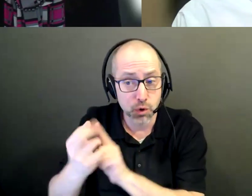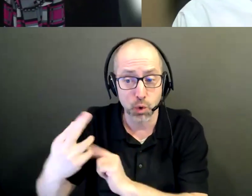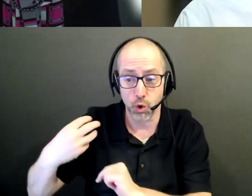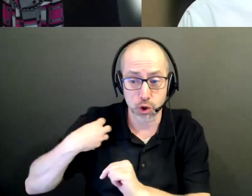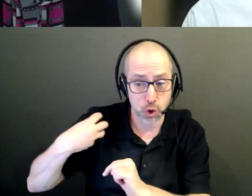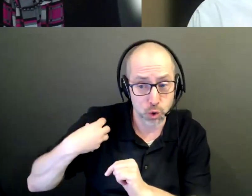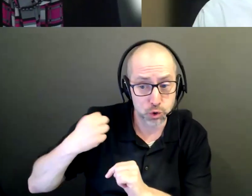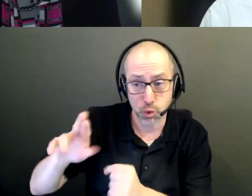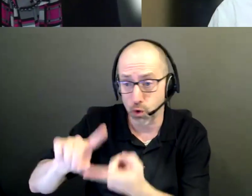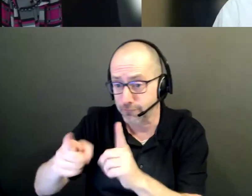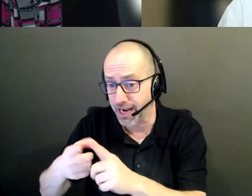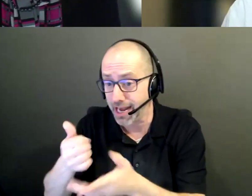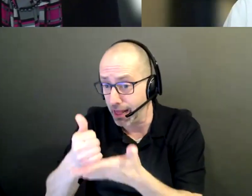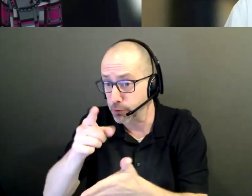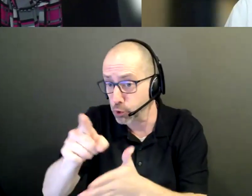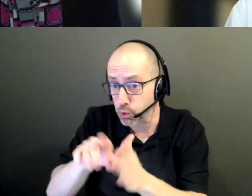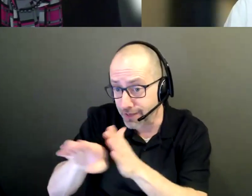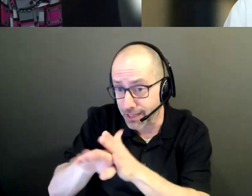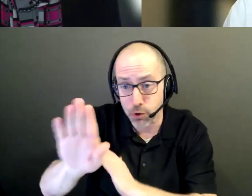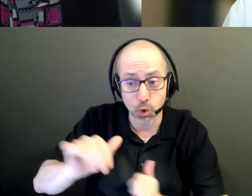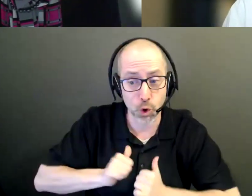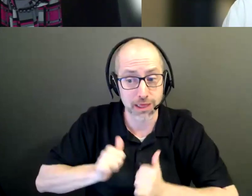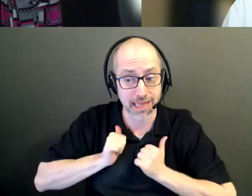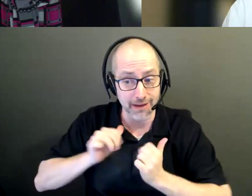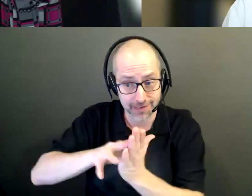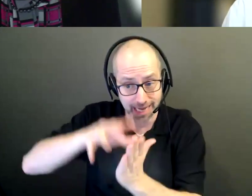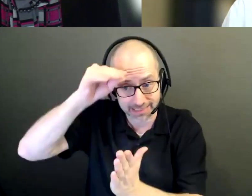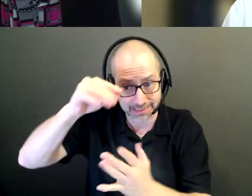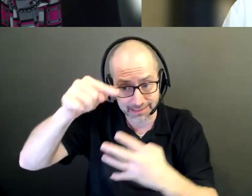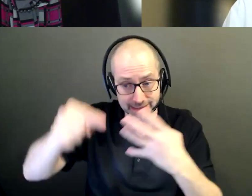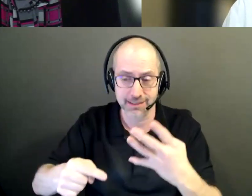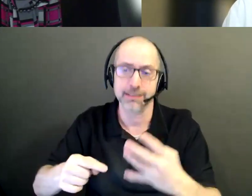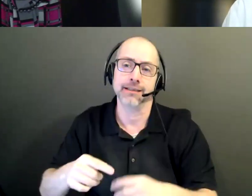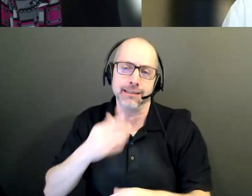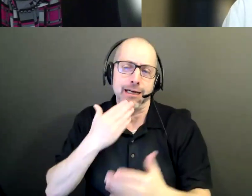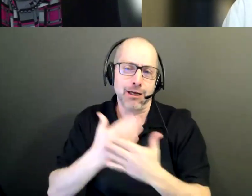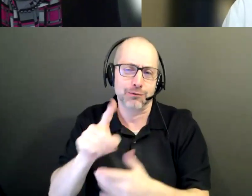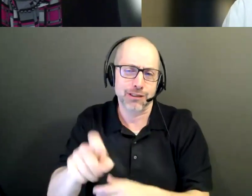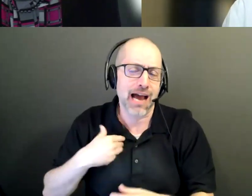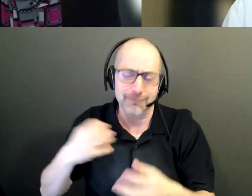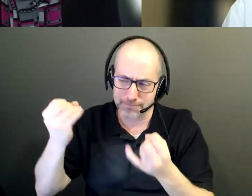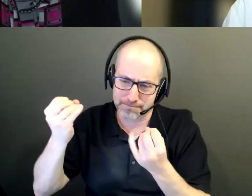That's a very good question. I have too many to number.